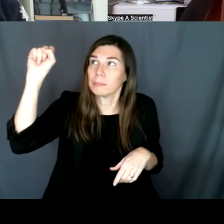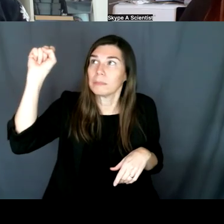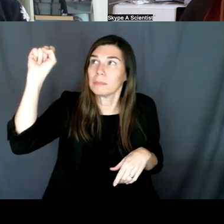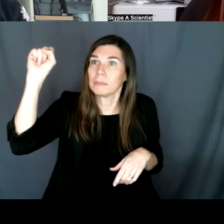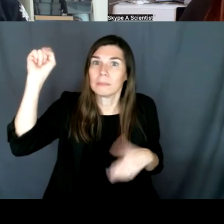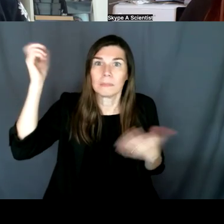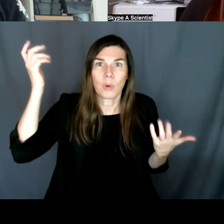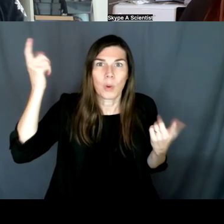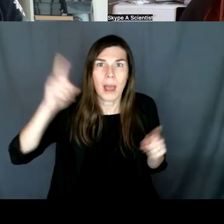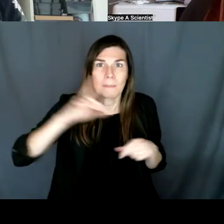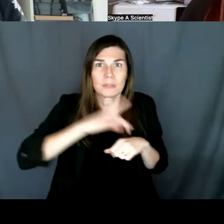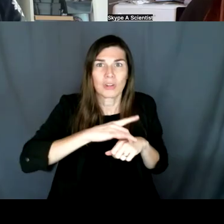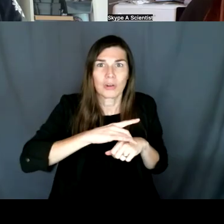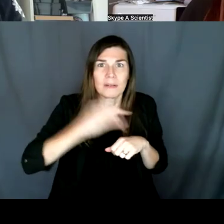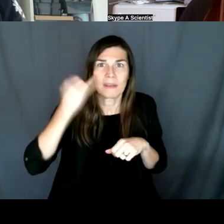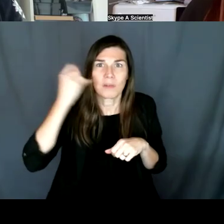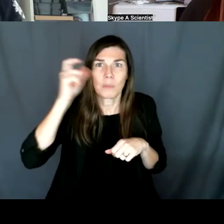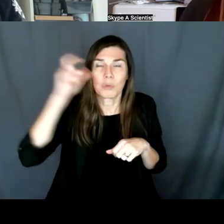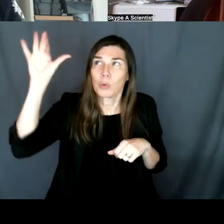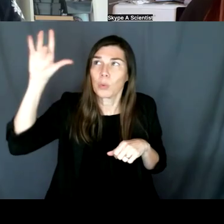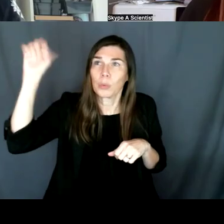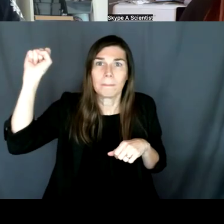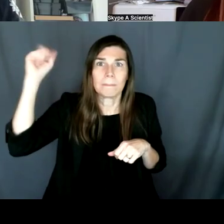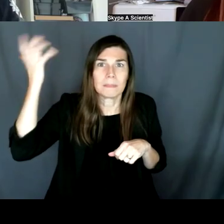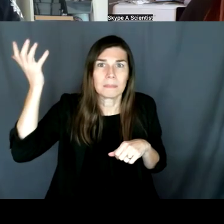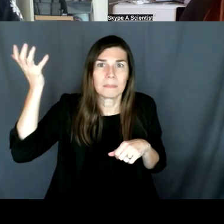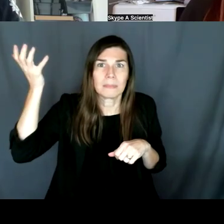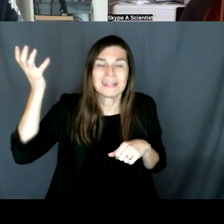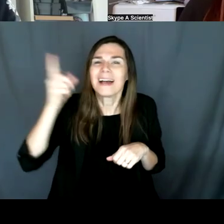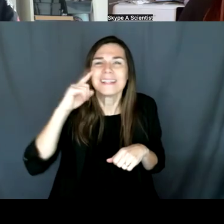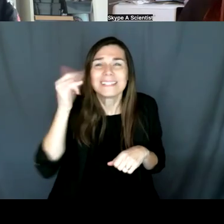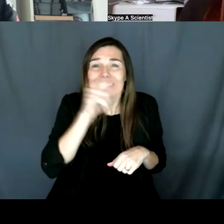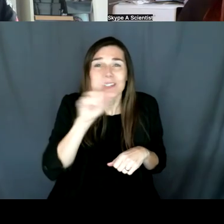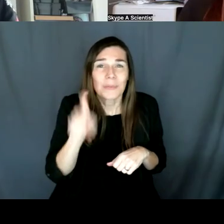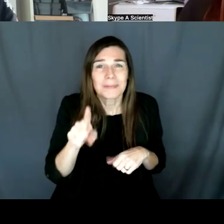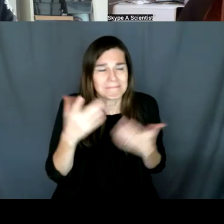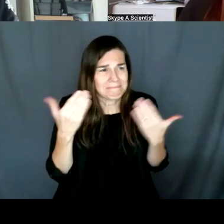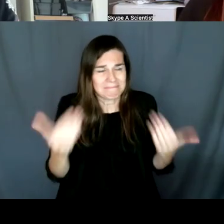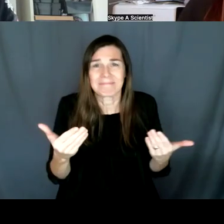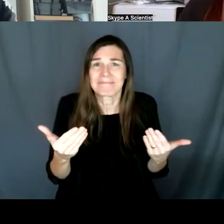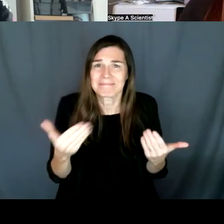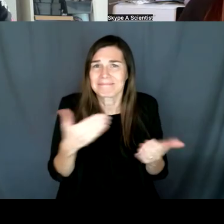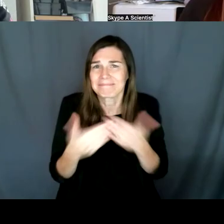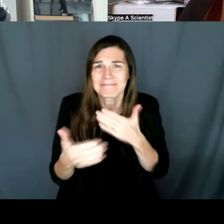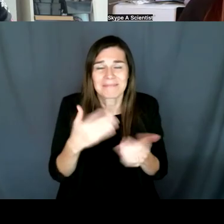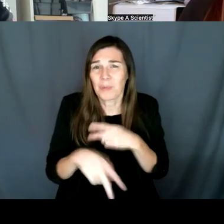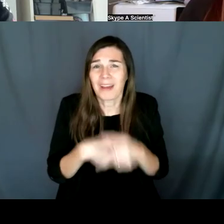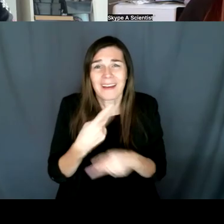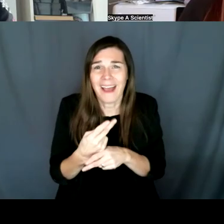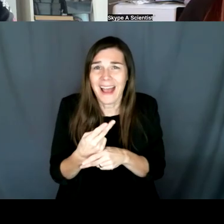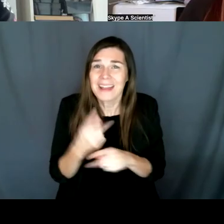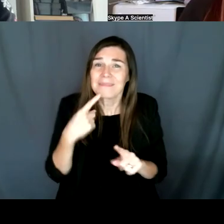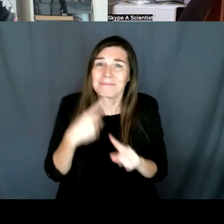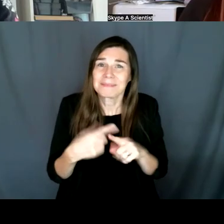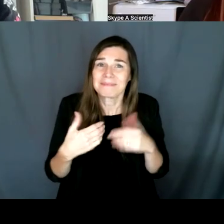would happen to the Earth? So Uh-huh. I think asking silly questions, no matter what kind of form they come in, and having